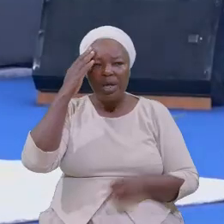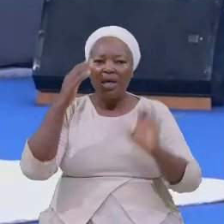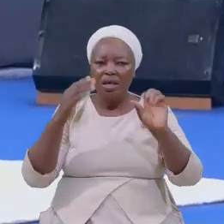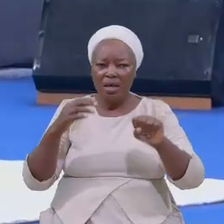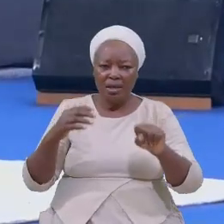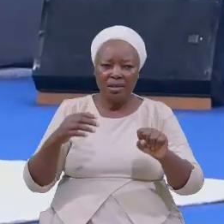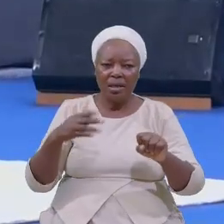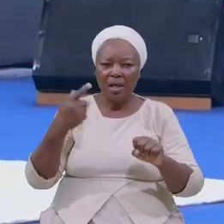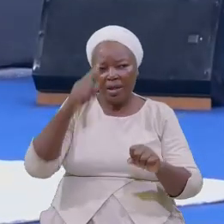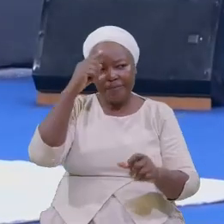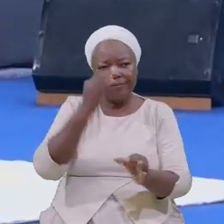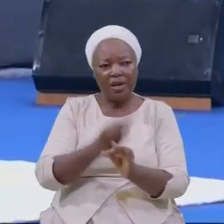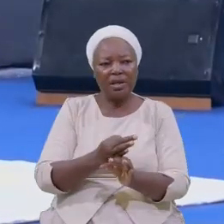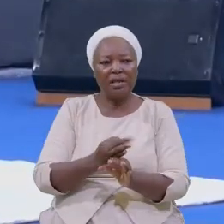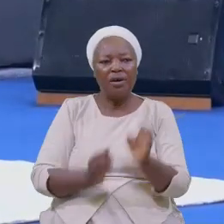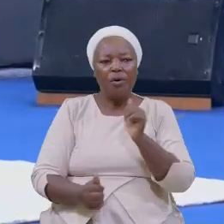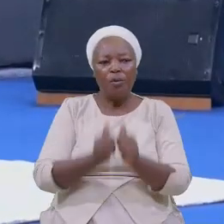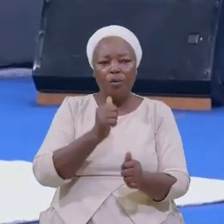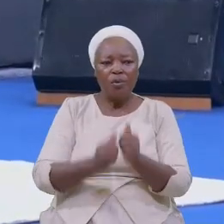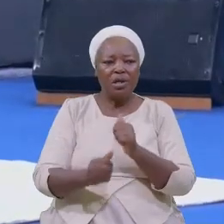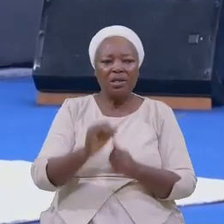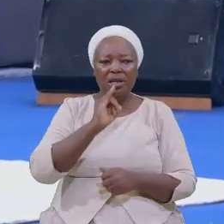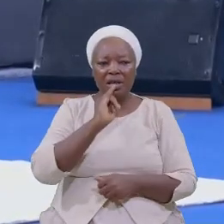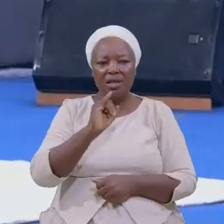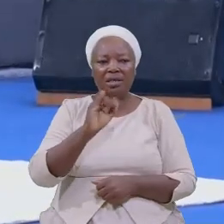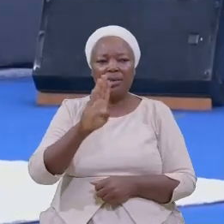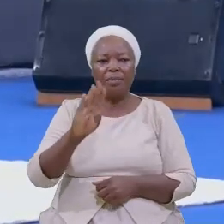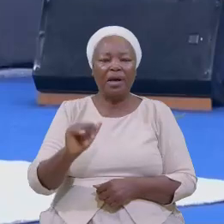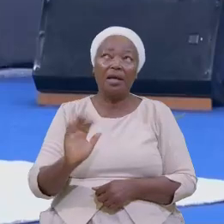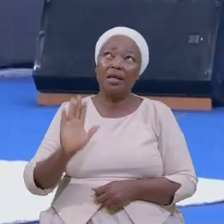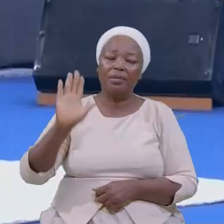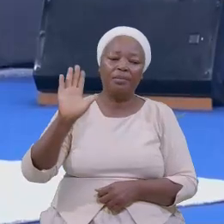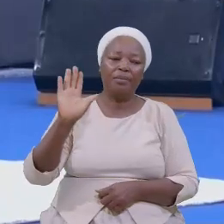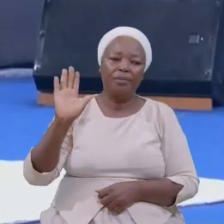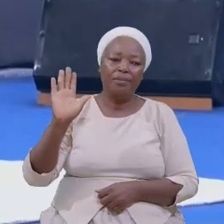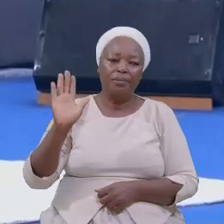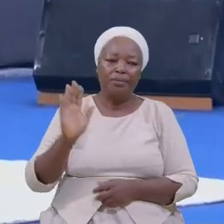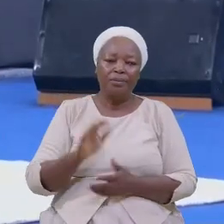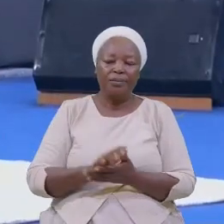Yea, the faith which is by him